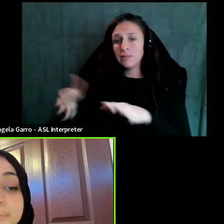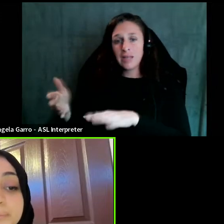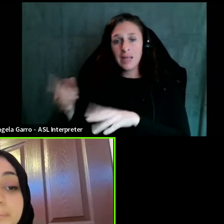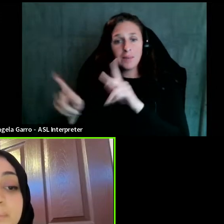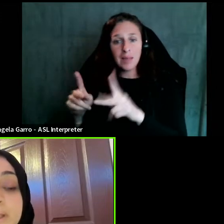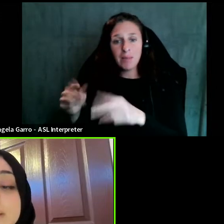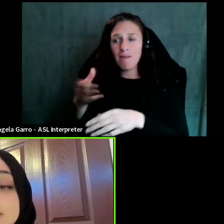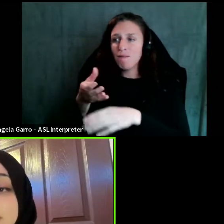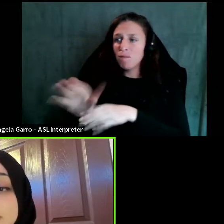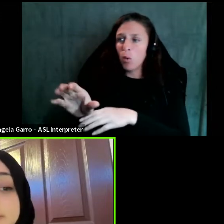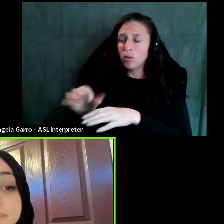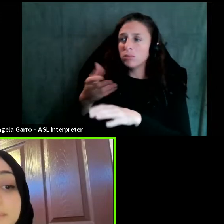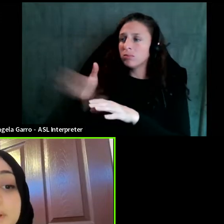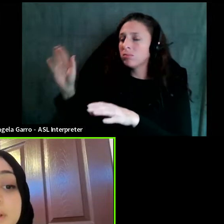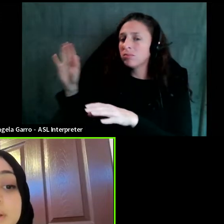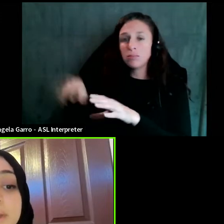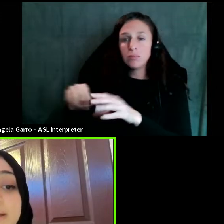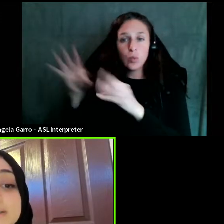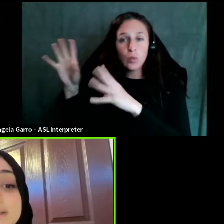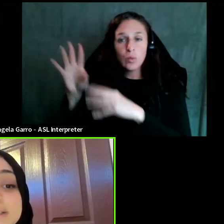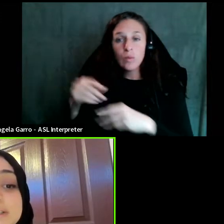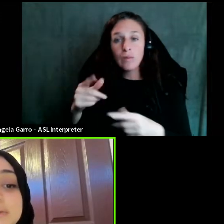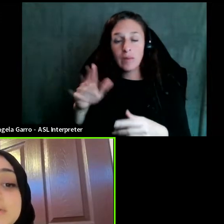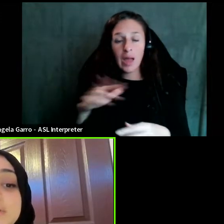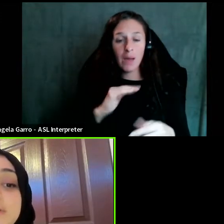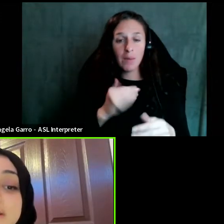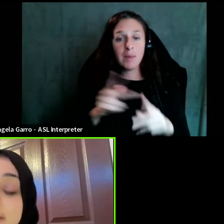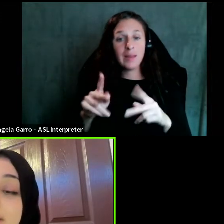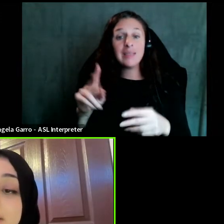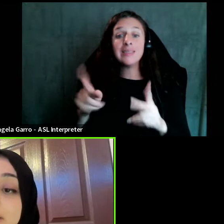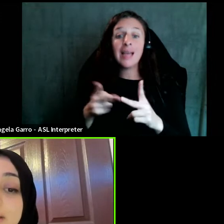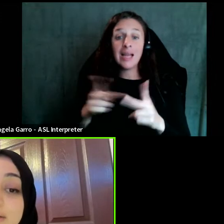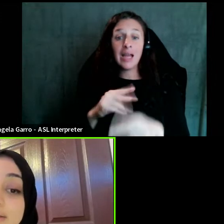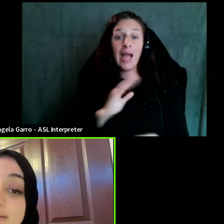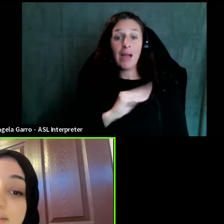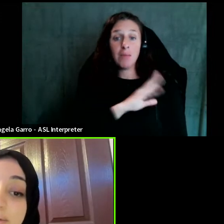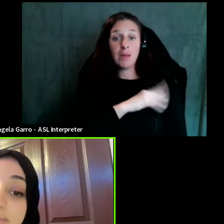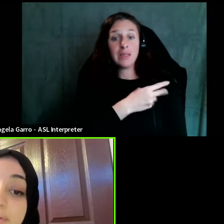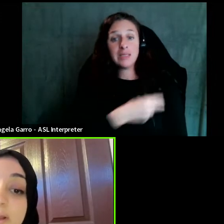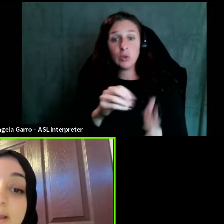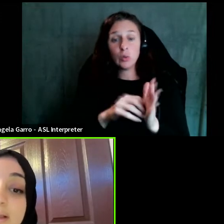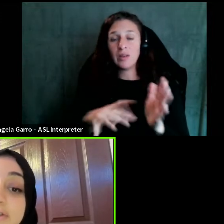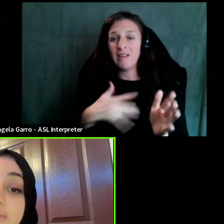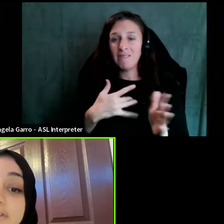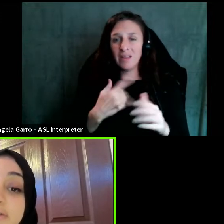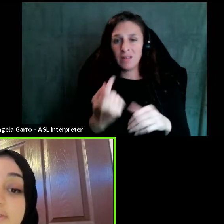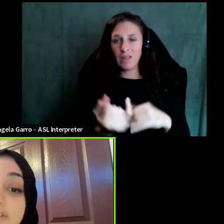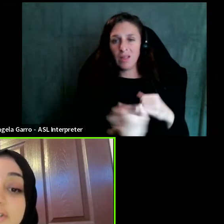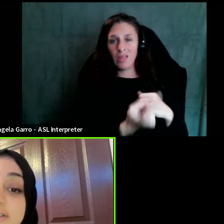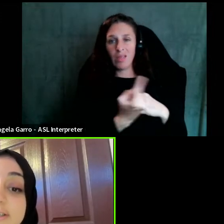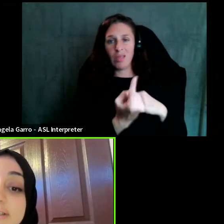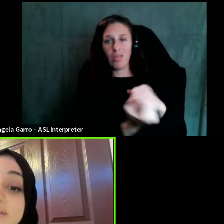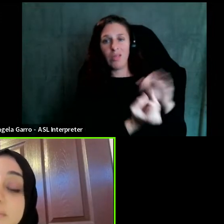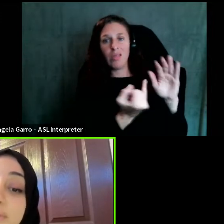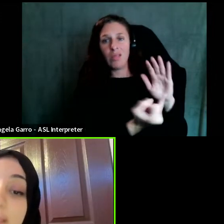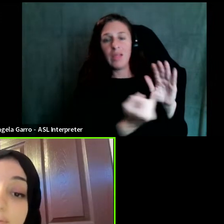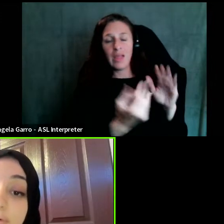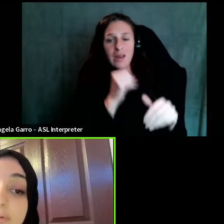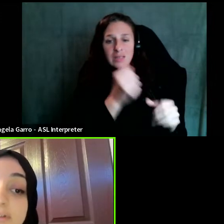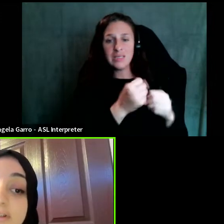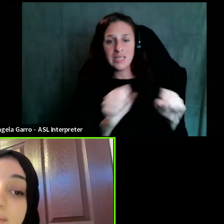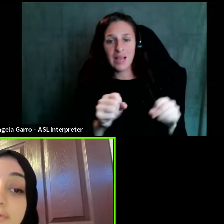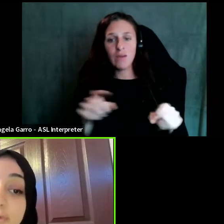people. Second, Palestinian students feel alienated and unsafe as US news agencies